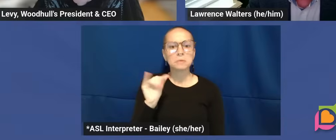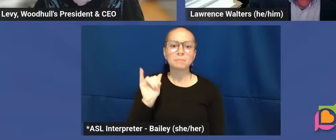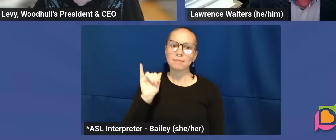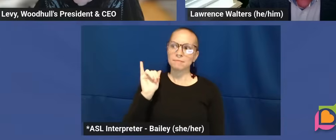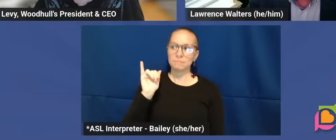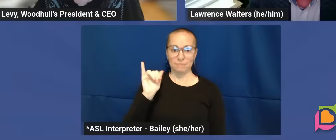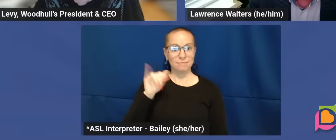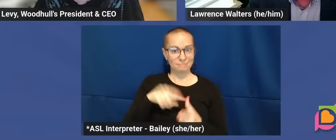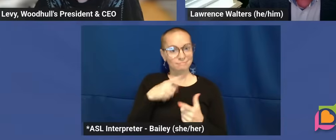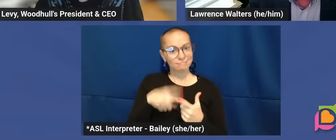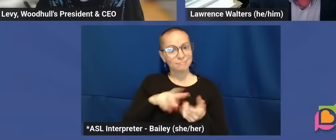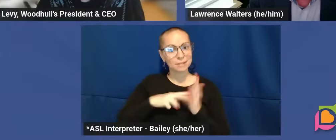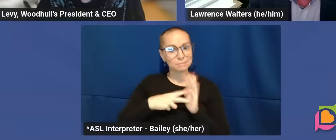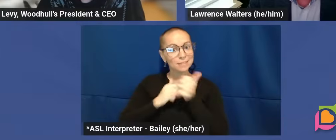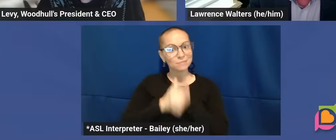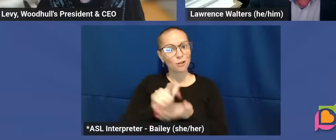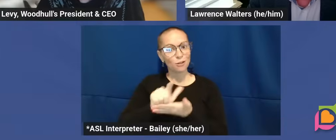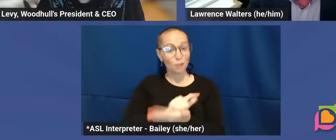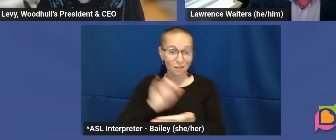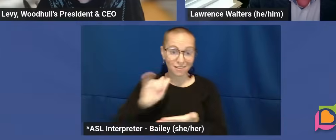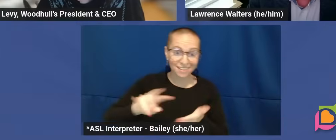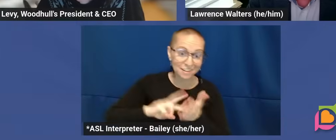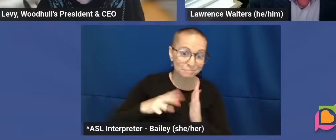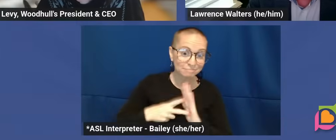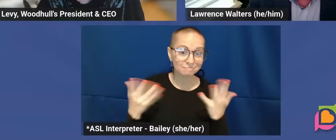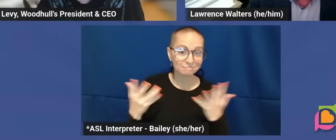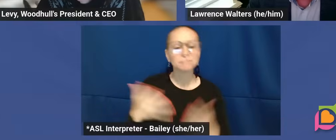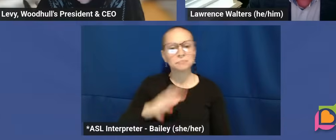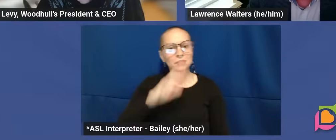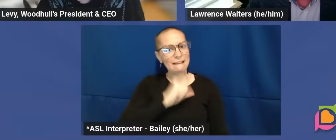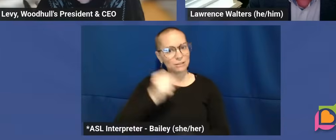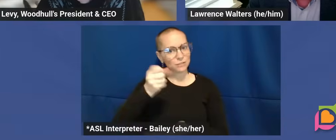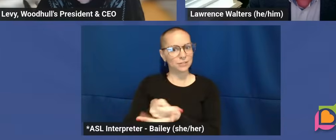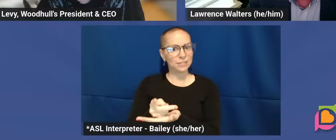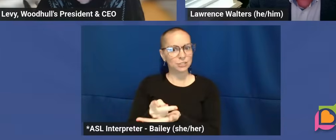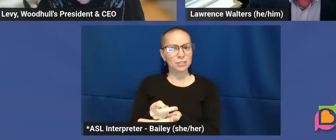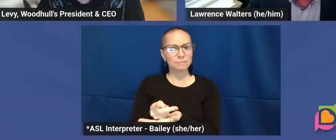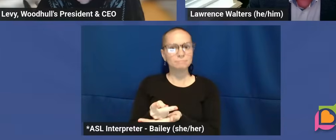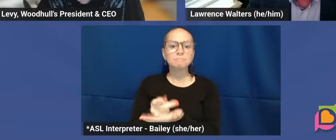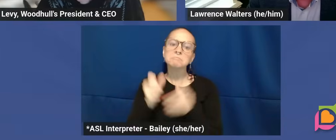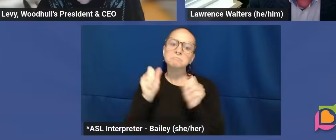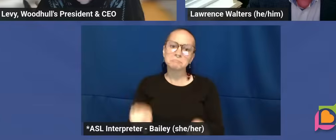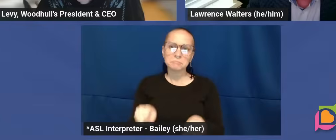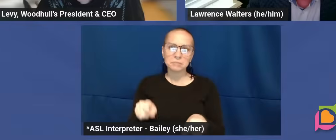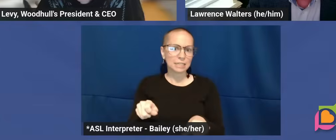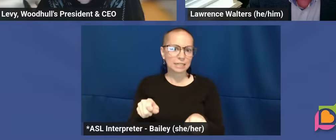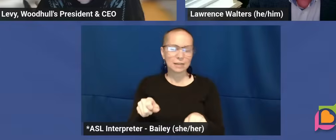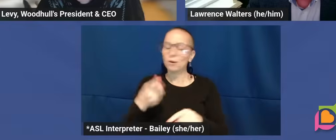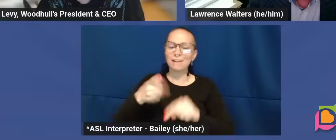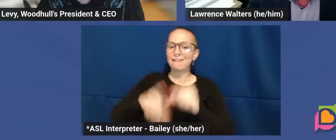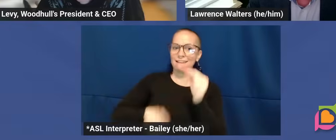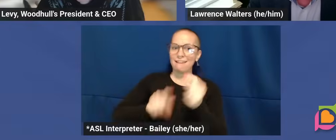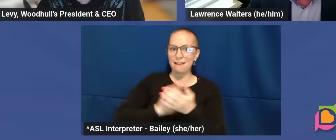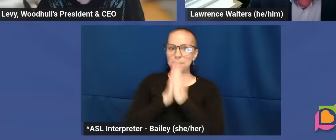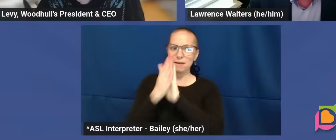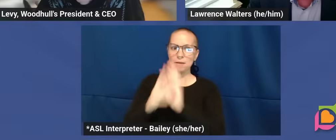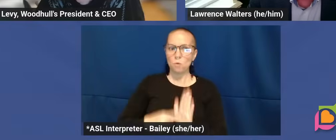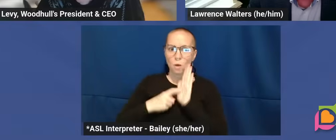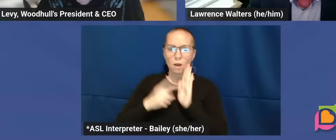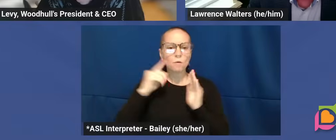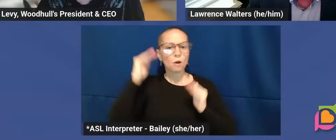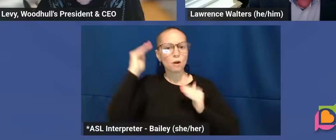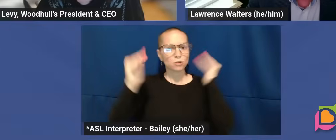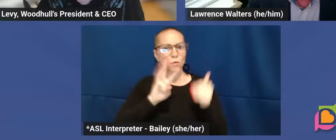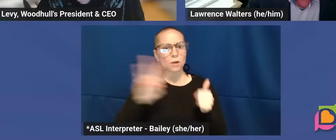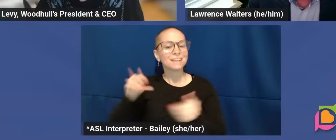law. What does that mean? That means that age verification can now be required for adult websites, at least